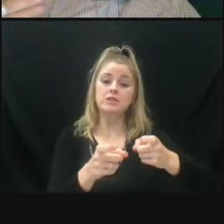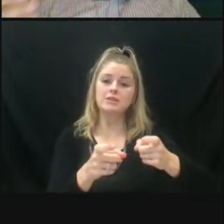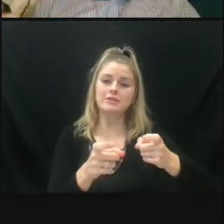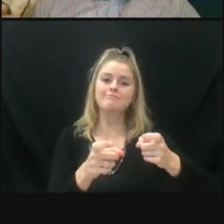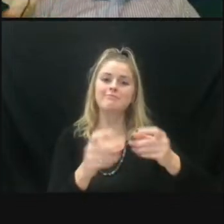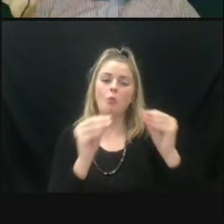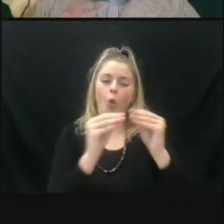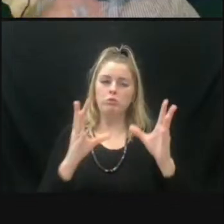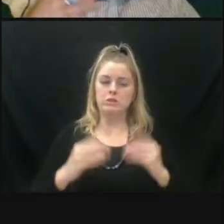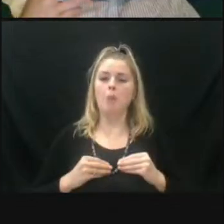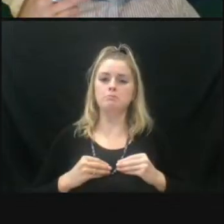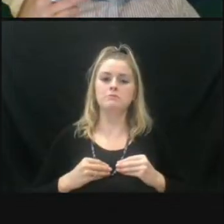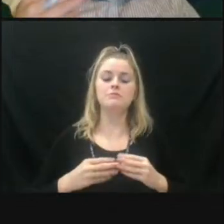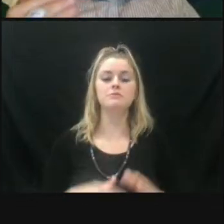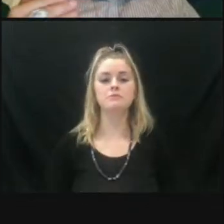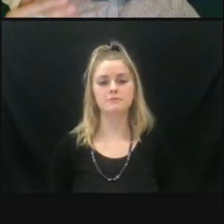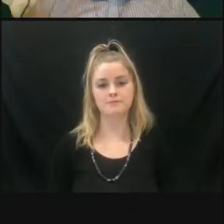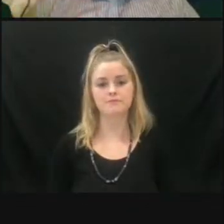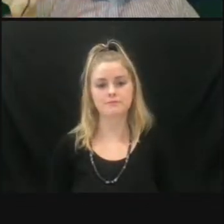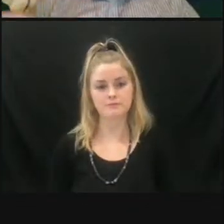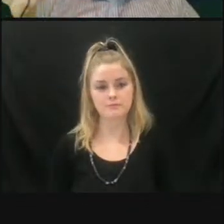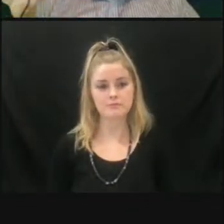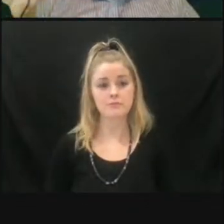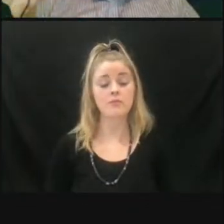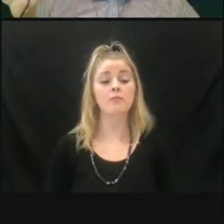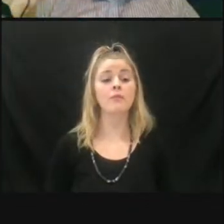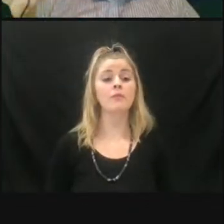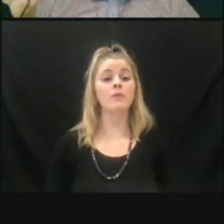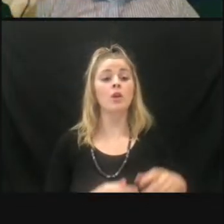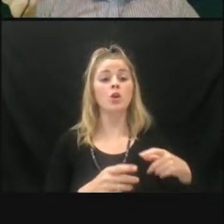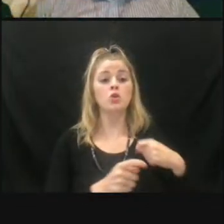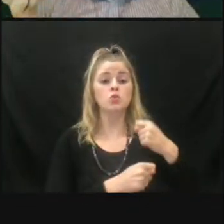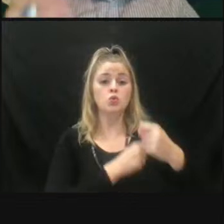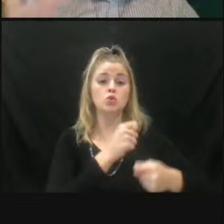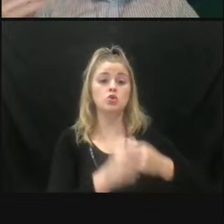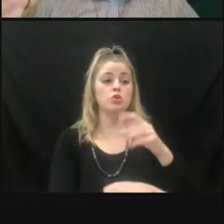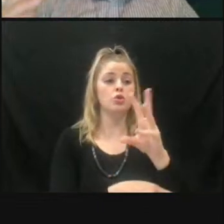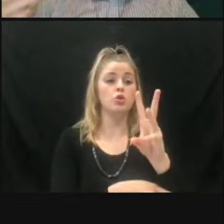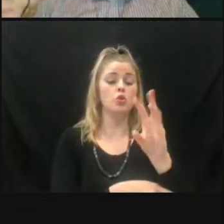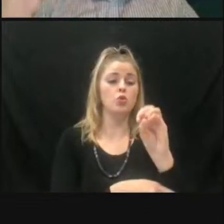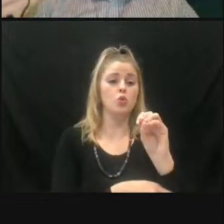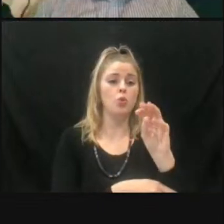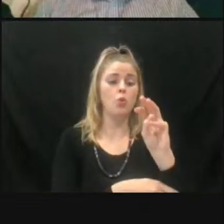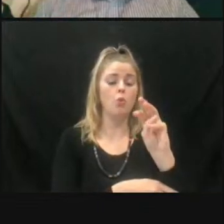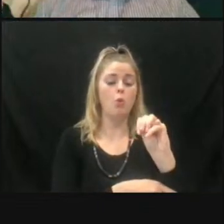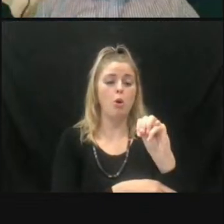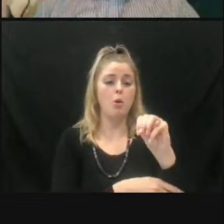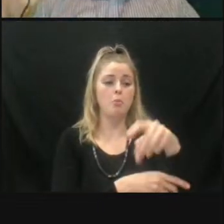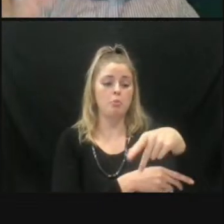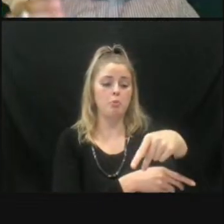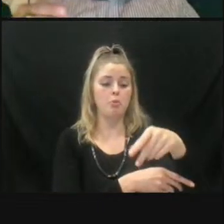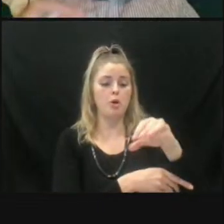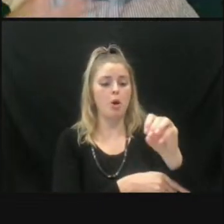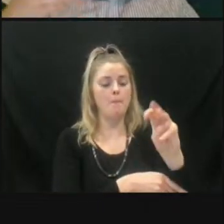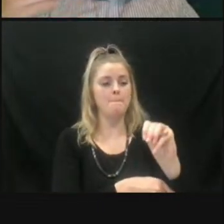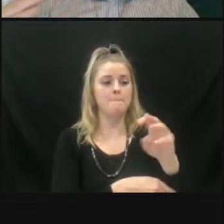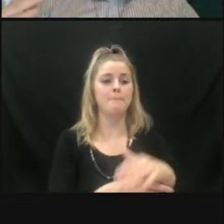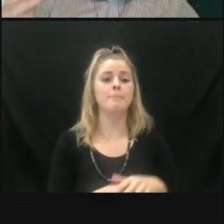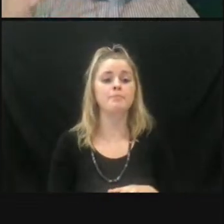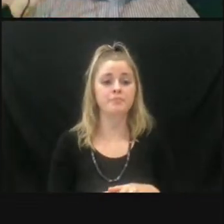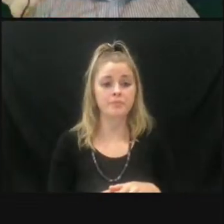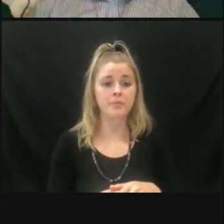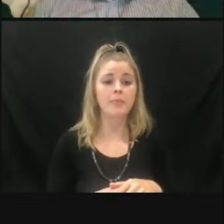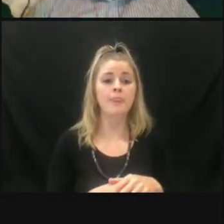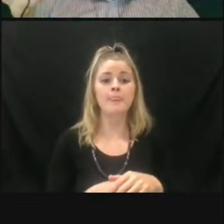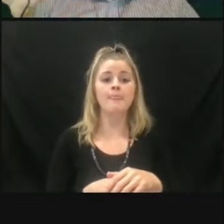Eastern woodland people is a very important object. Traditionally, wampum, which derives itself from the word wampum peg or wampum peak,